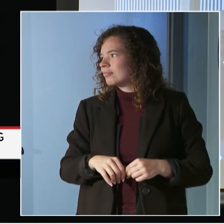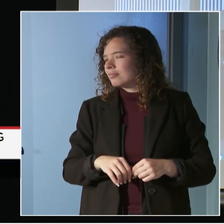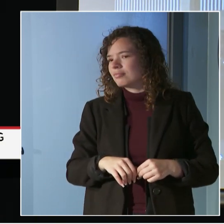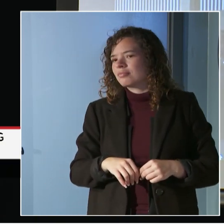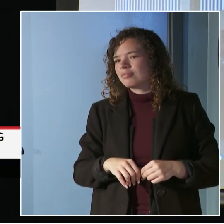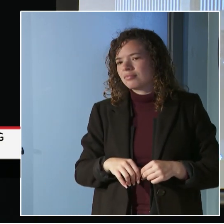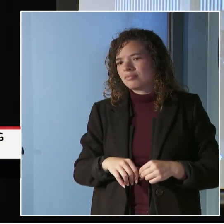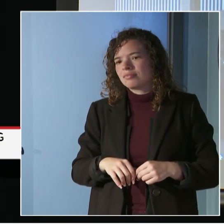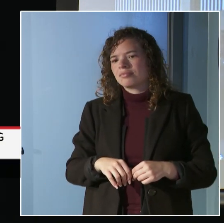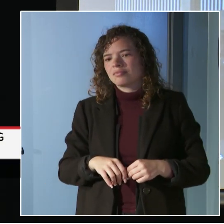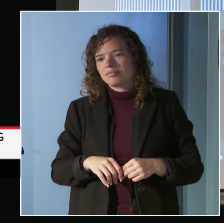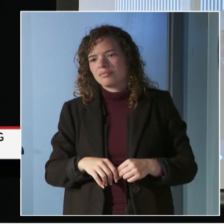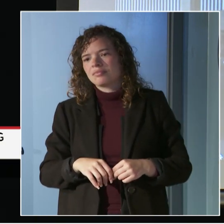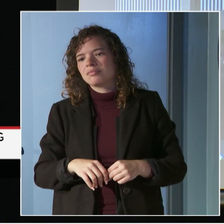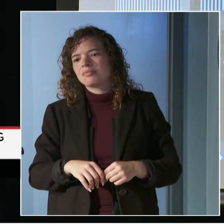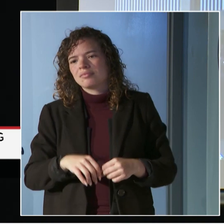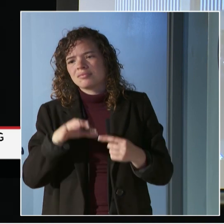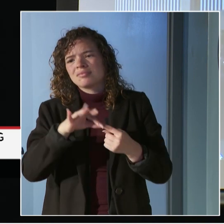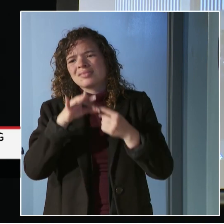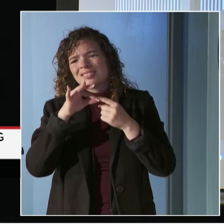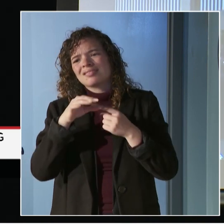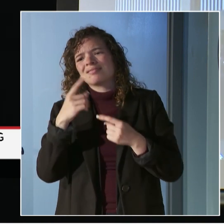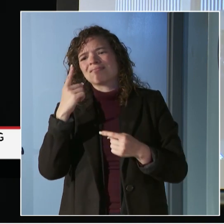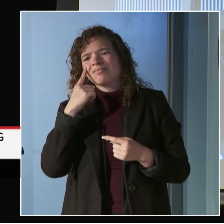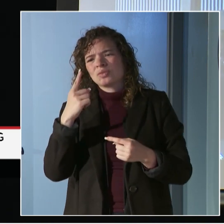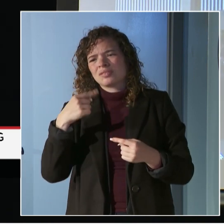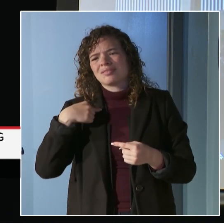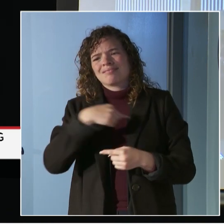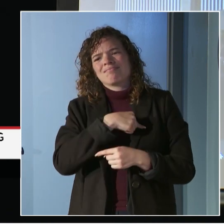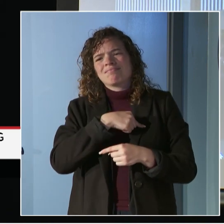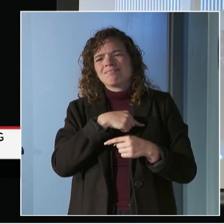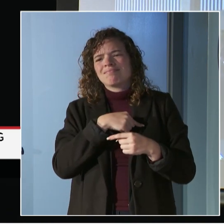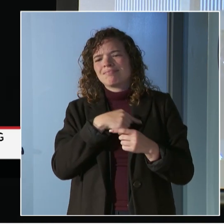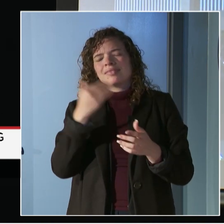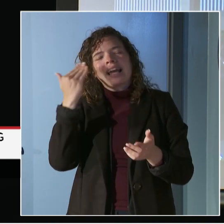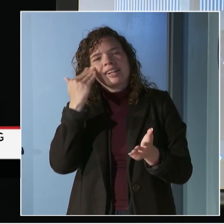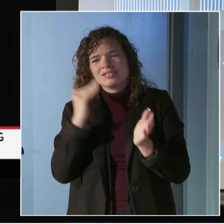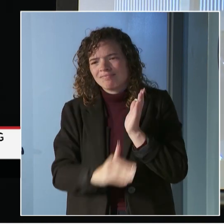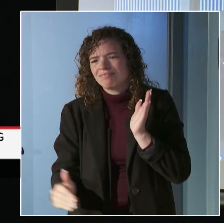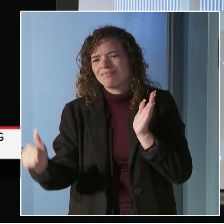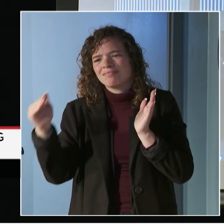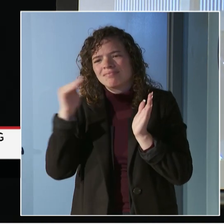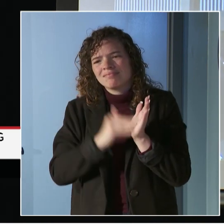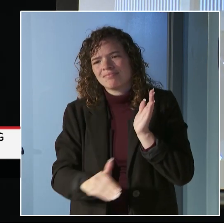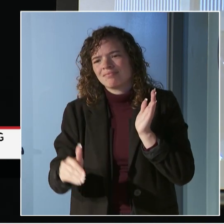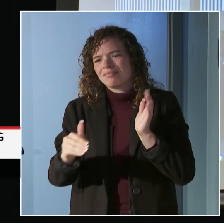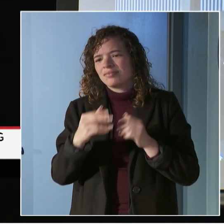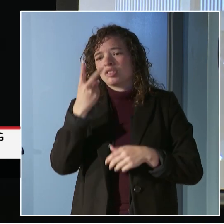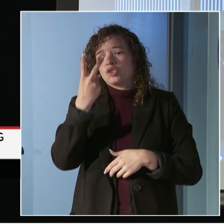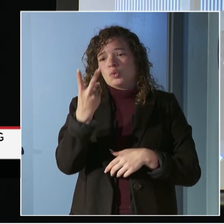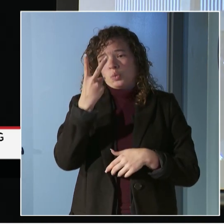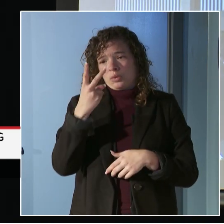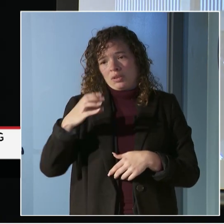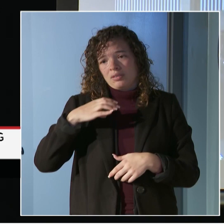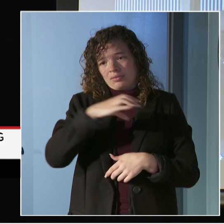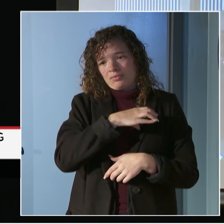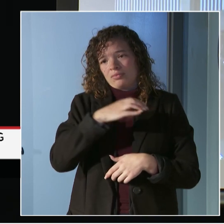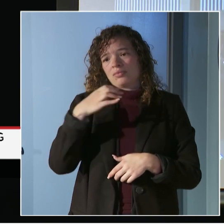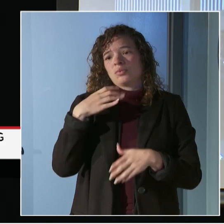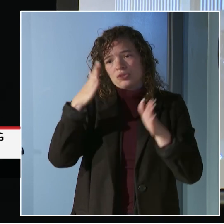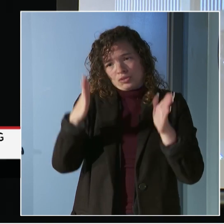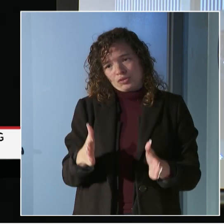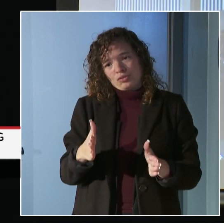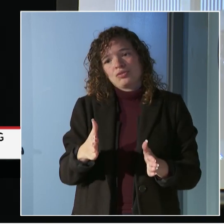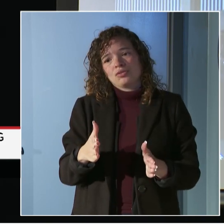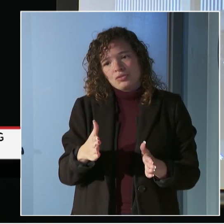Particularly special for us that we will celebrate over and over and over again is 2 of our co-founders are in the room. Barbara and Terry, could